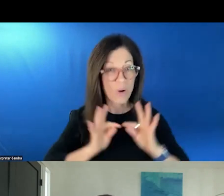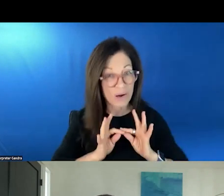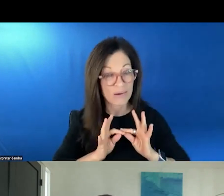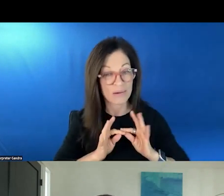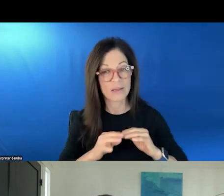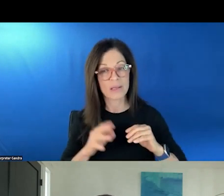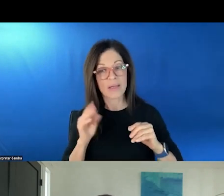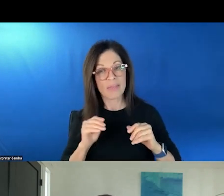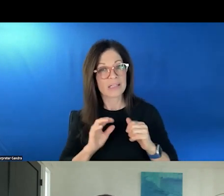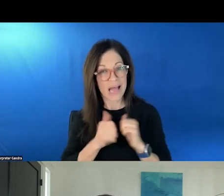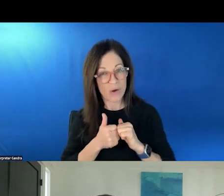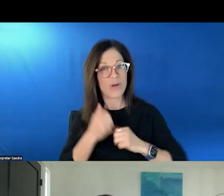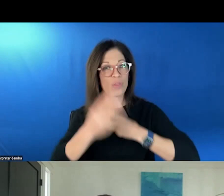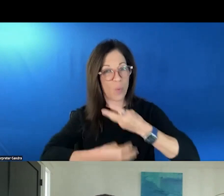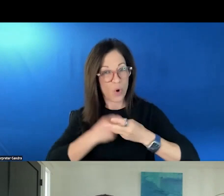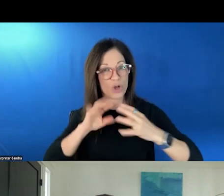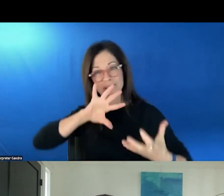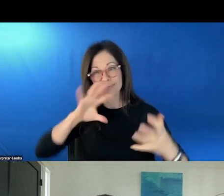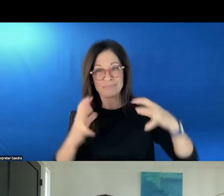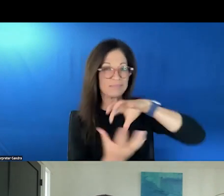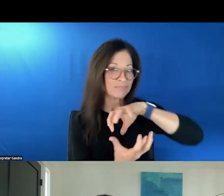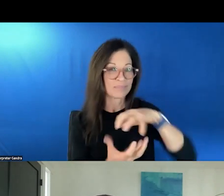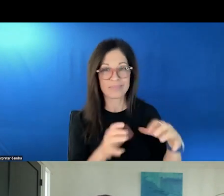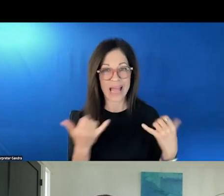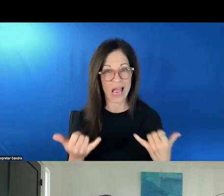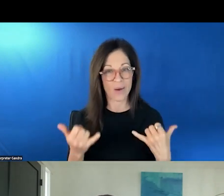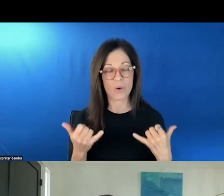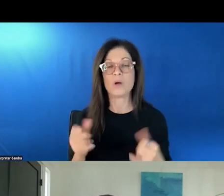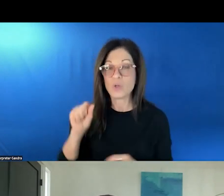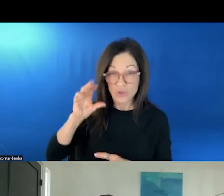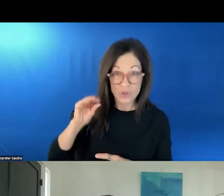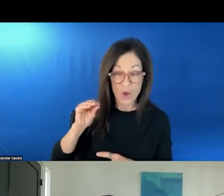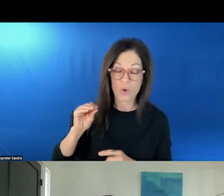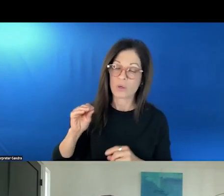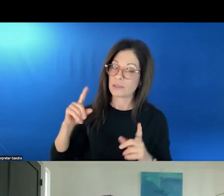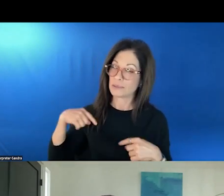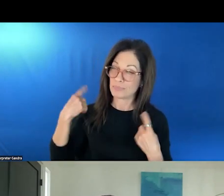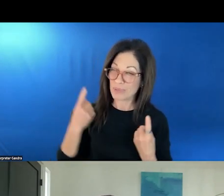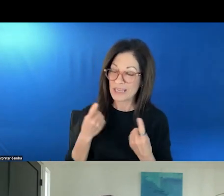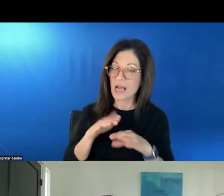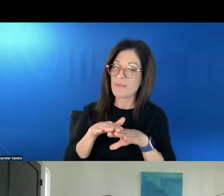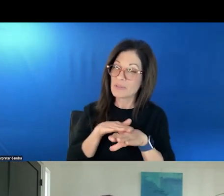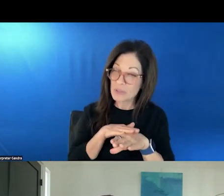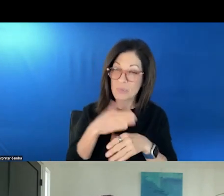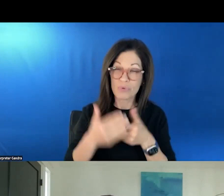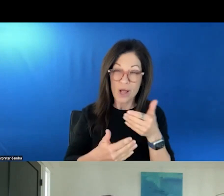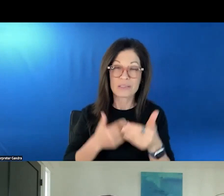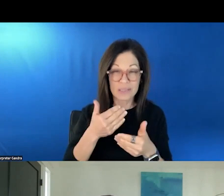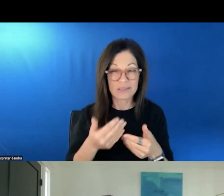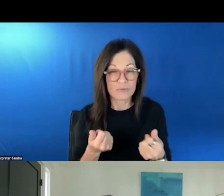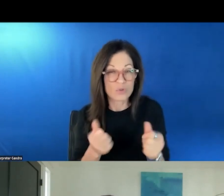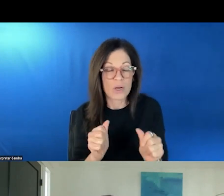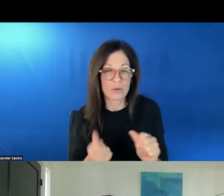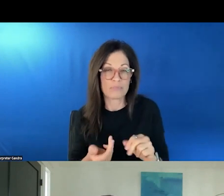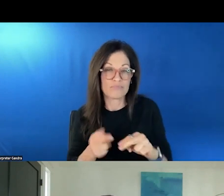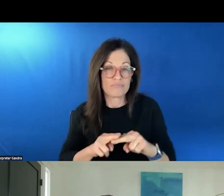is the way that the world is turning, and so it has been a slow process of trying to